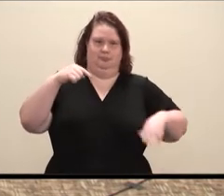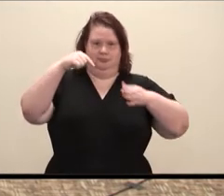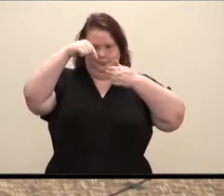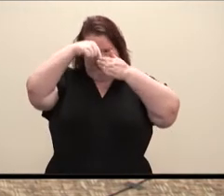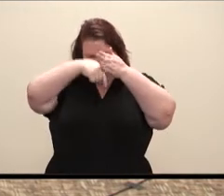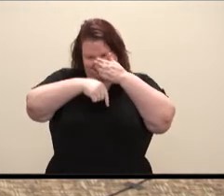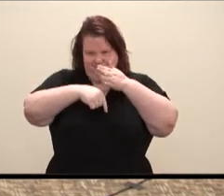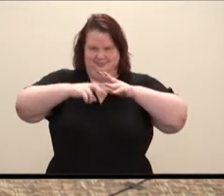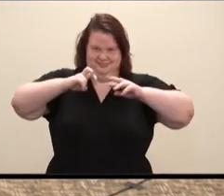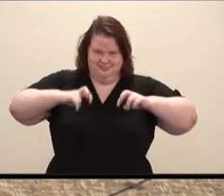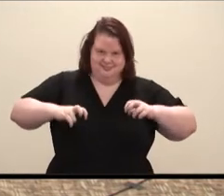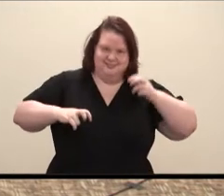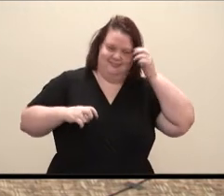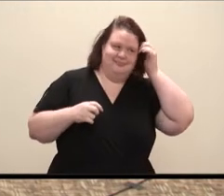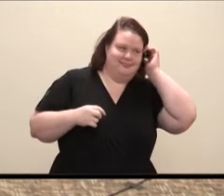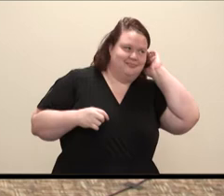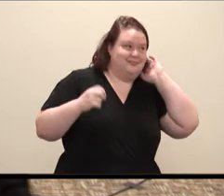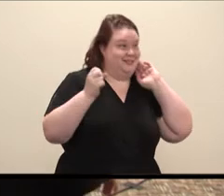yes.